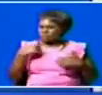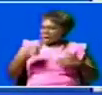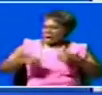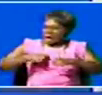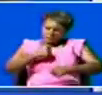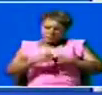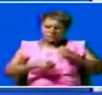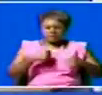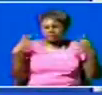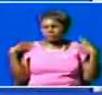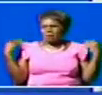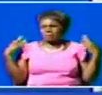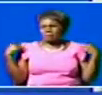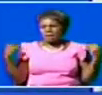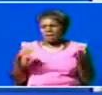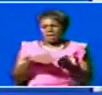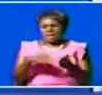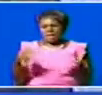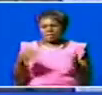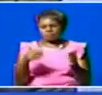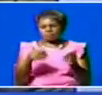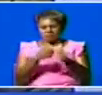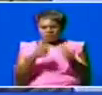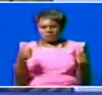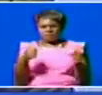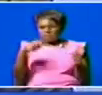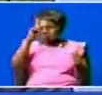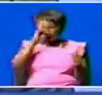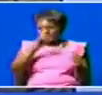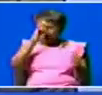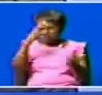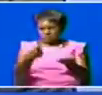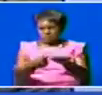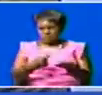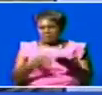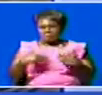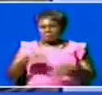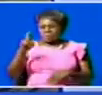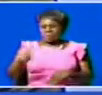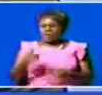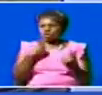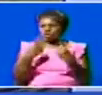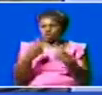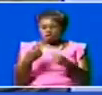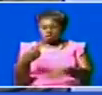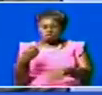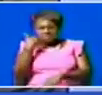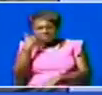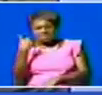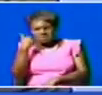active. Exercise yeah. helps to prevent cancer. Of course, this is a very serious debate. It's something that people need to talk about. It's a disease that